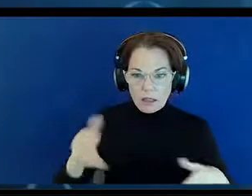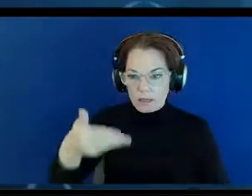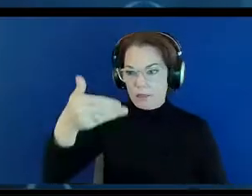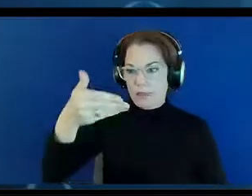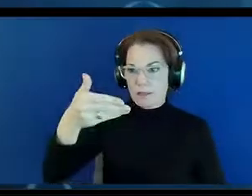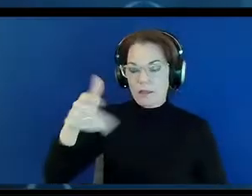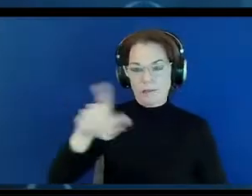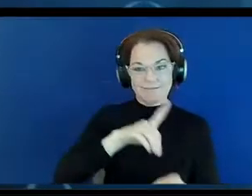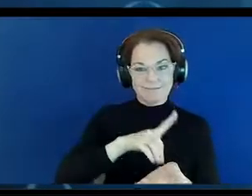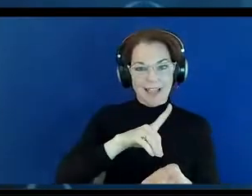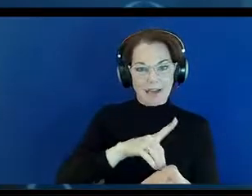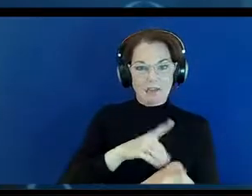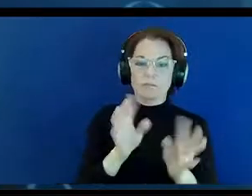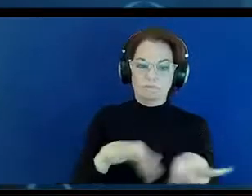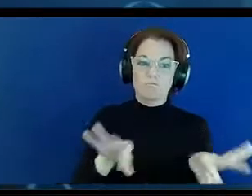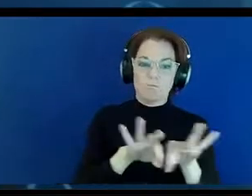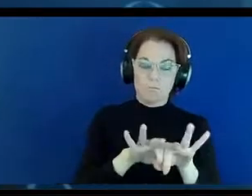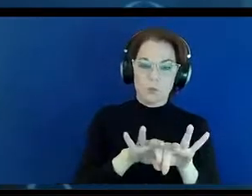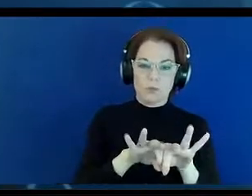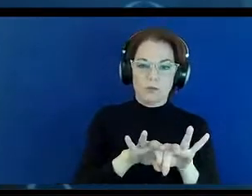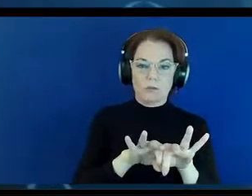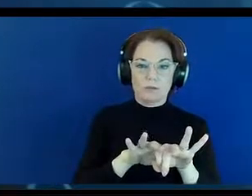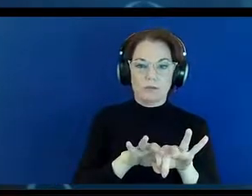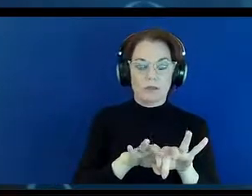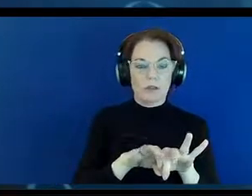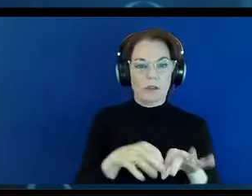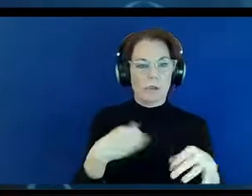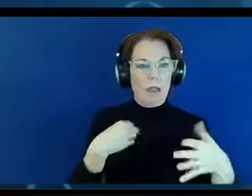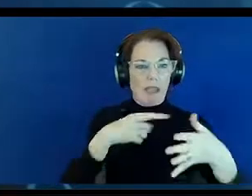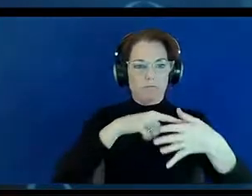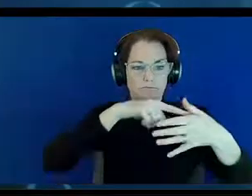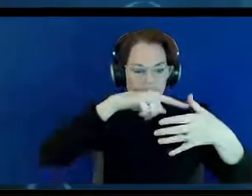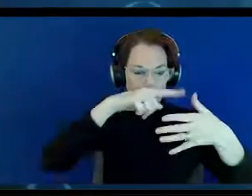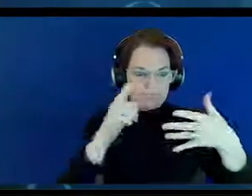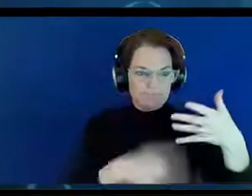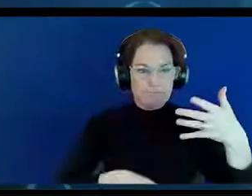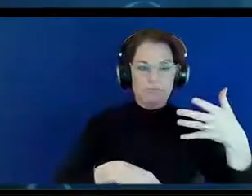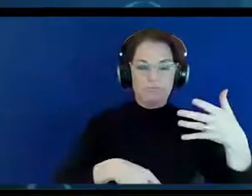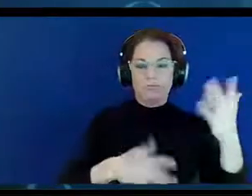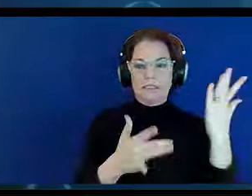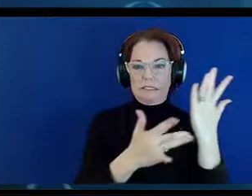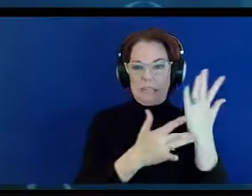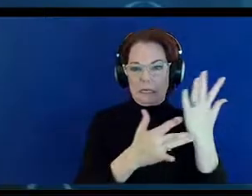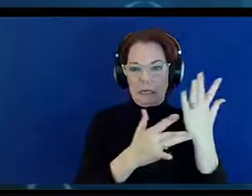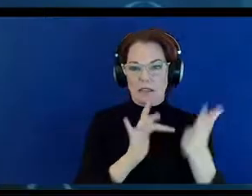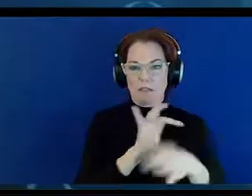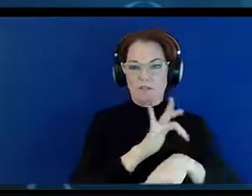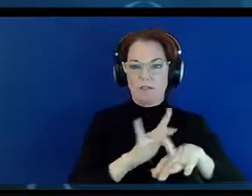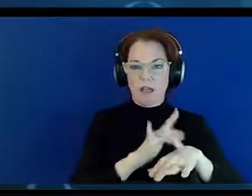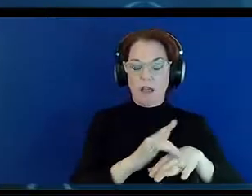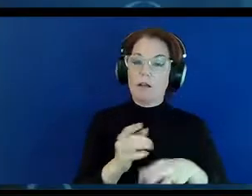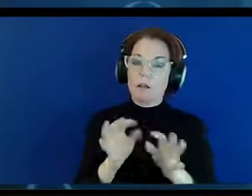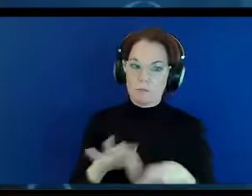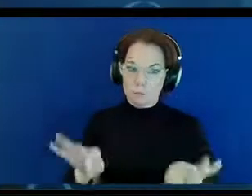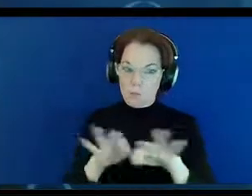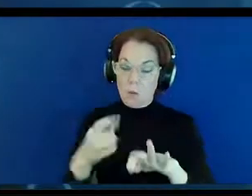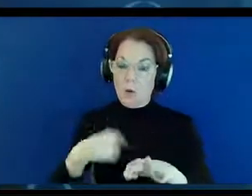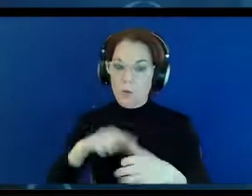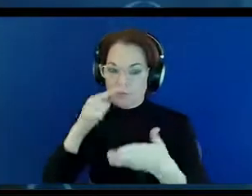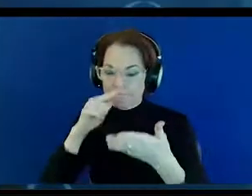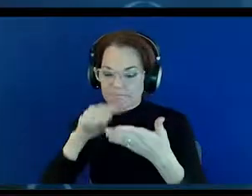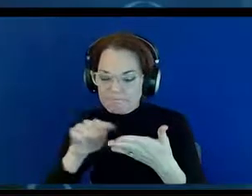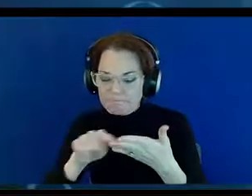going to be absolutely critical. There are so many technologies out there. So also ensuring that we have research so that we know which of